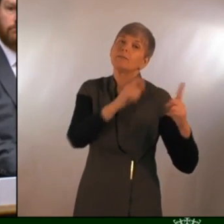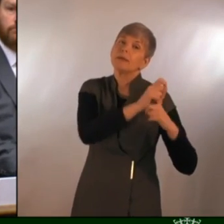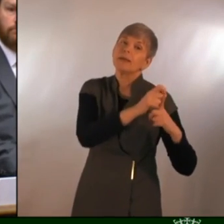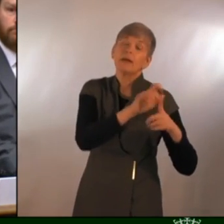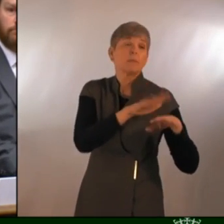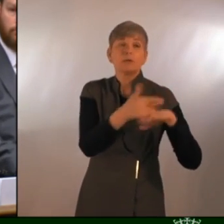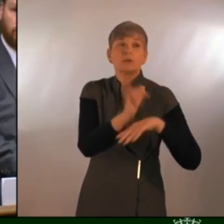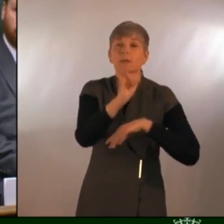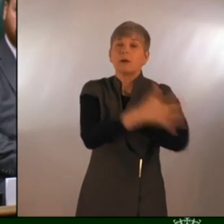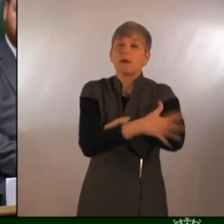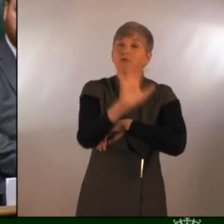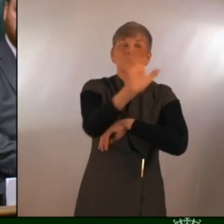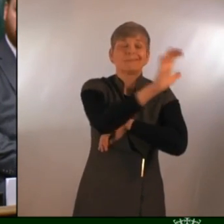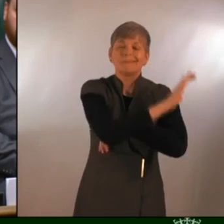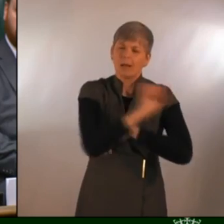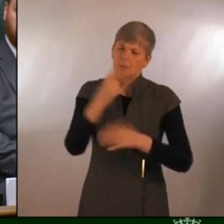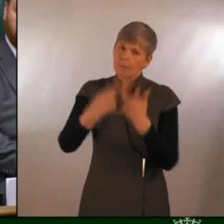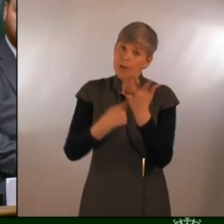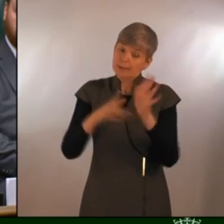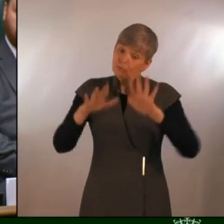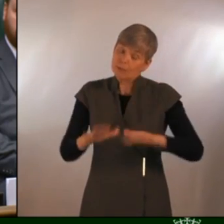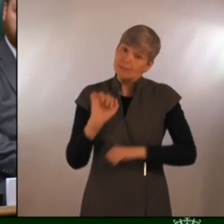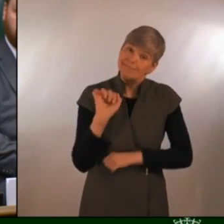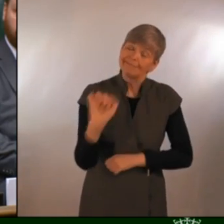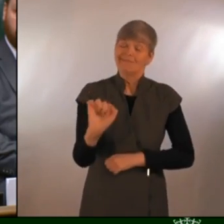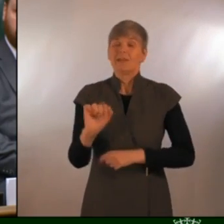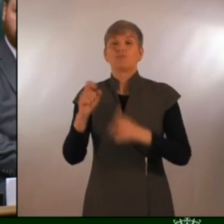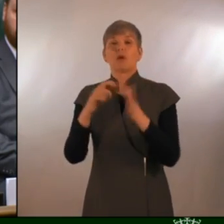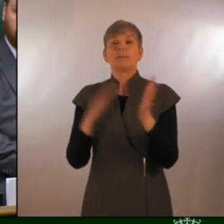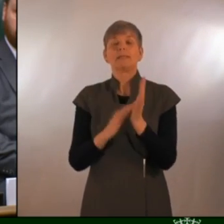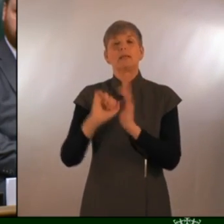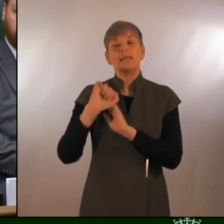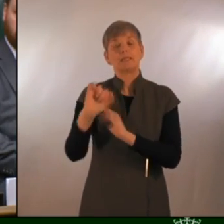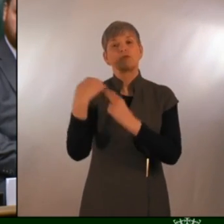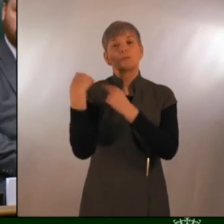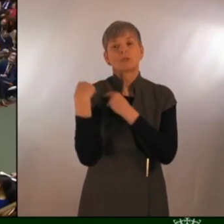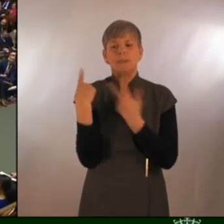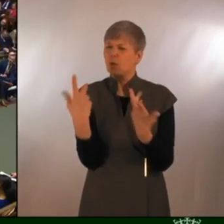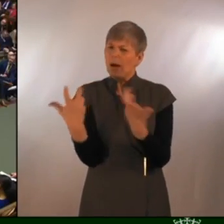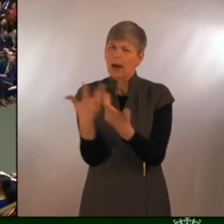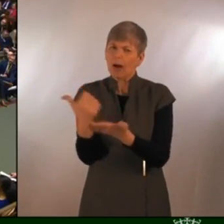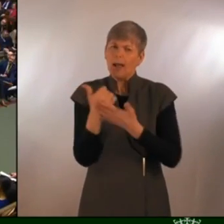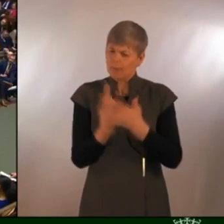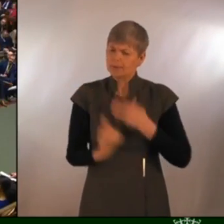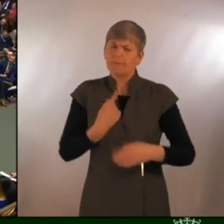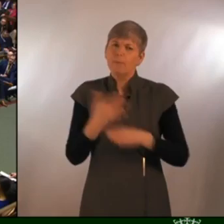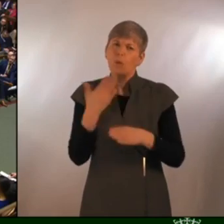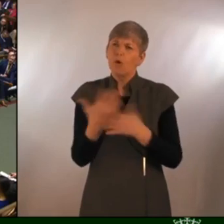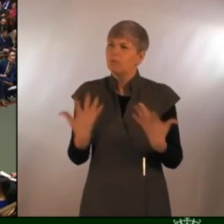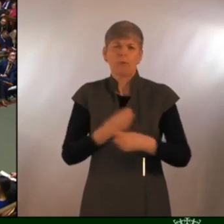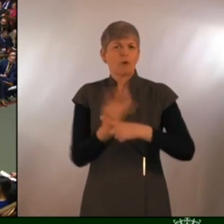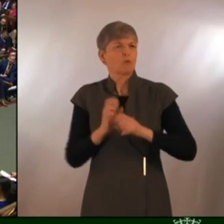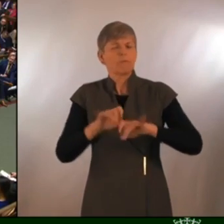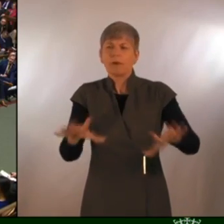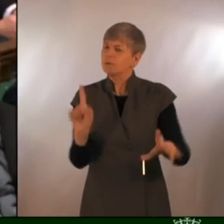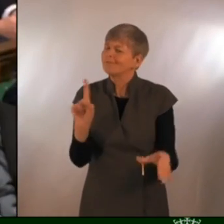country is his responsibility. So what is he going to do to help the self-employed in this coronavirus crisis? Prime Minister. I'm grateful